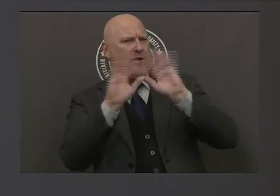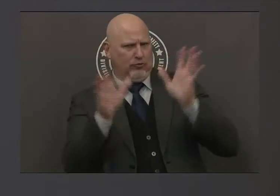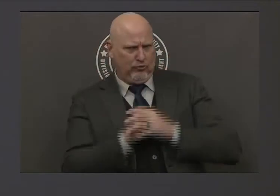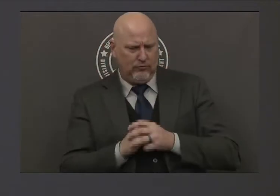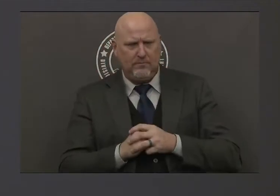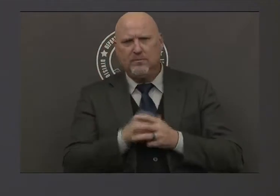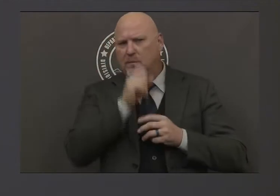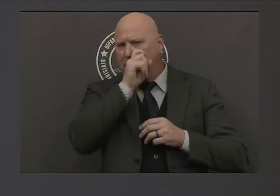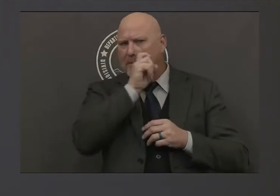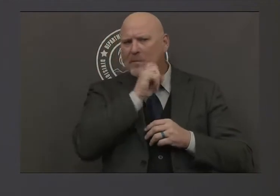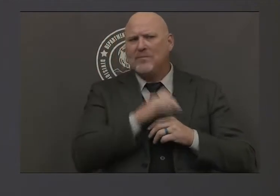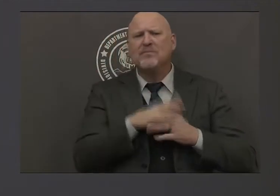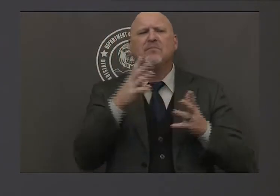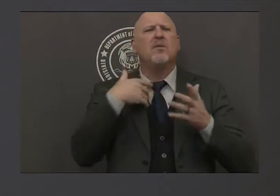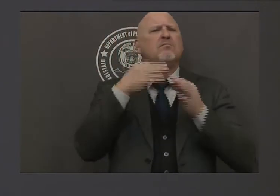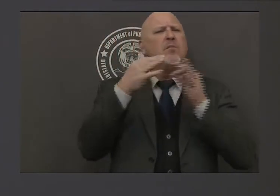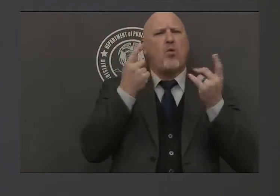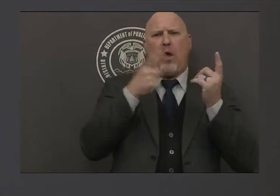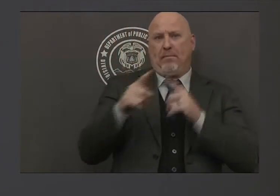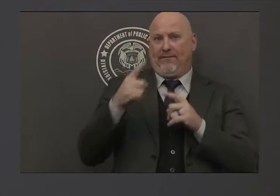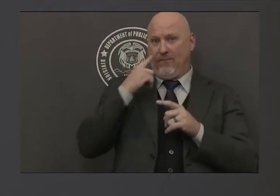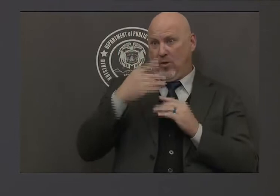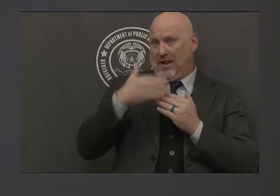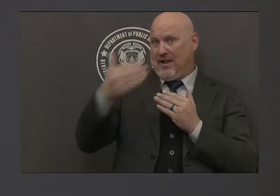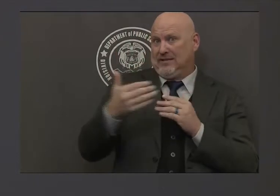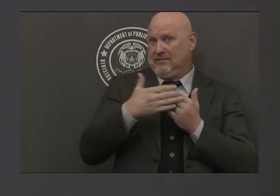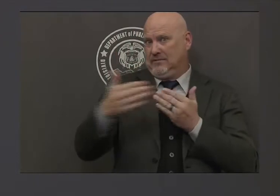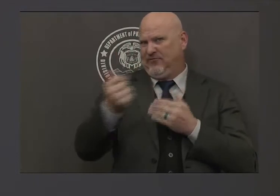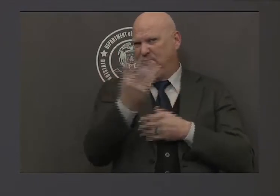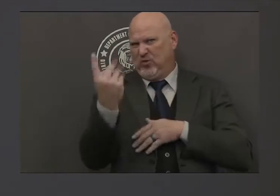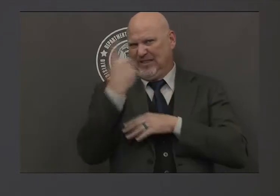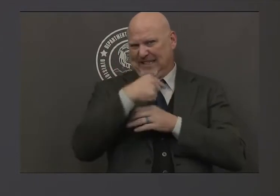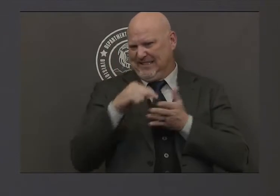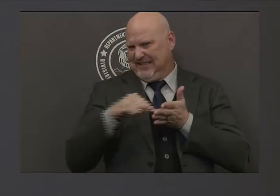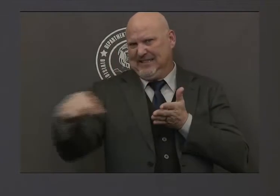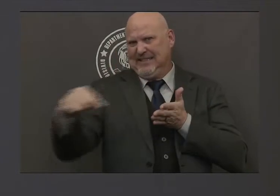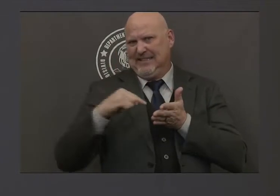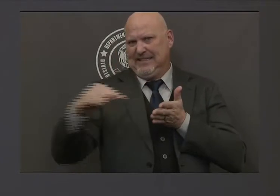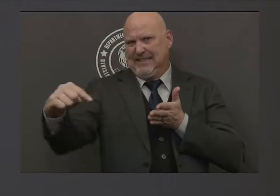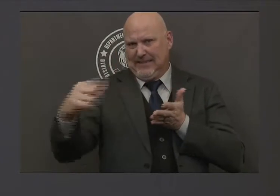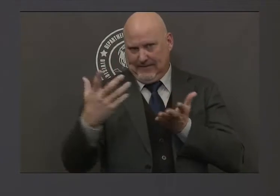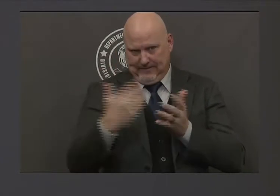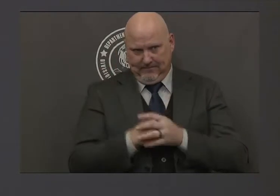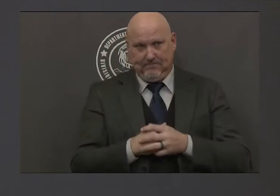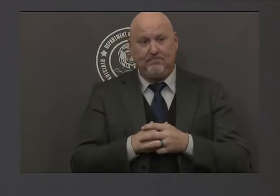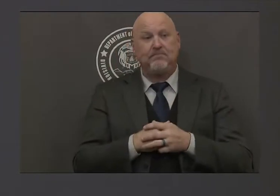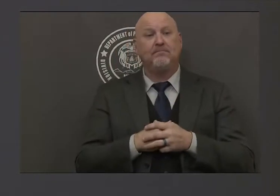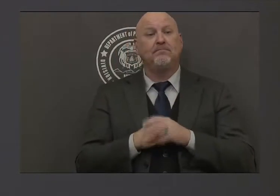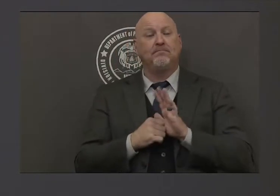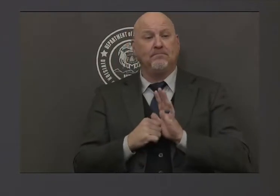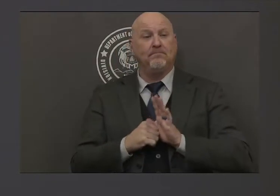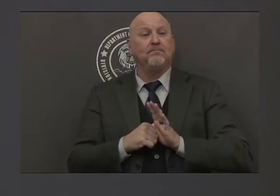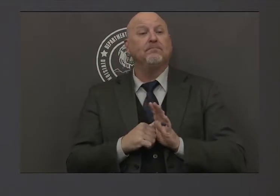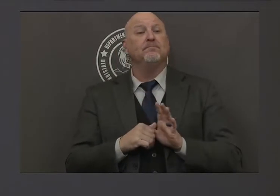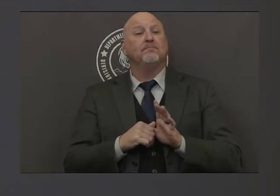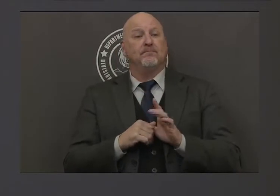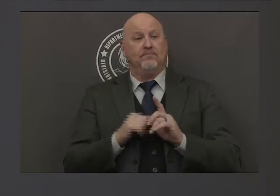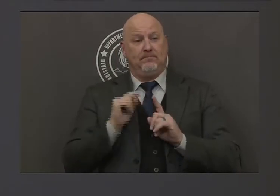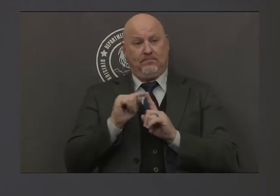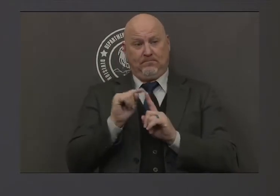days. So as you know, the Vaccines and Related Biological Products Advisory Committee, known as